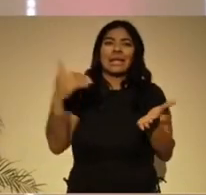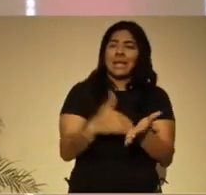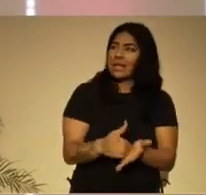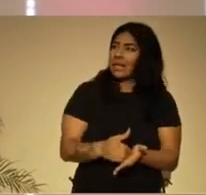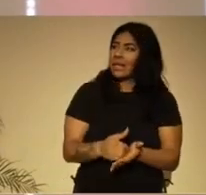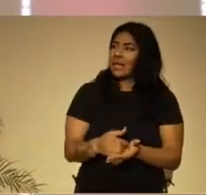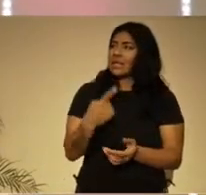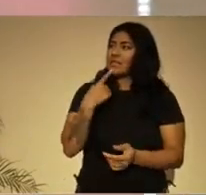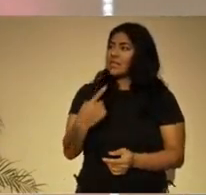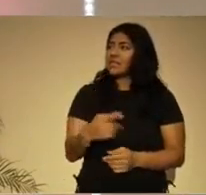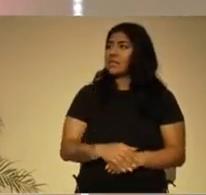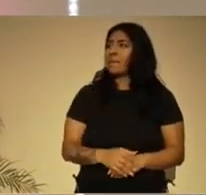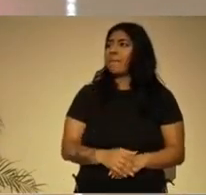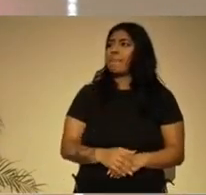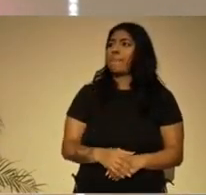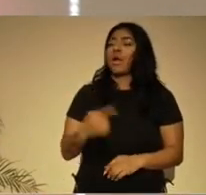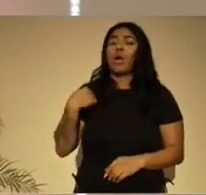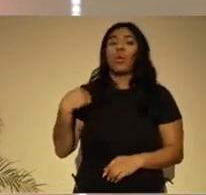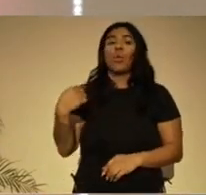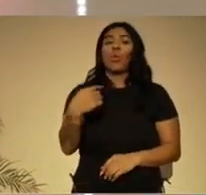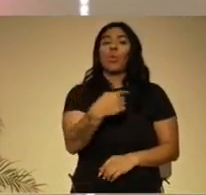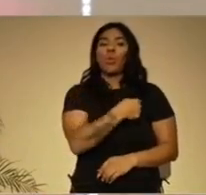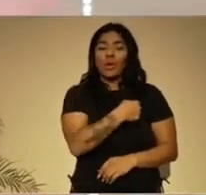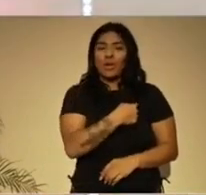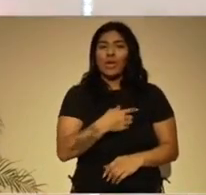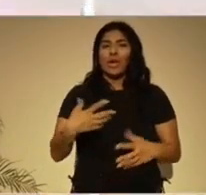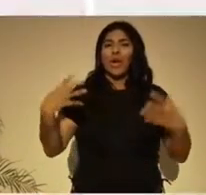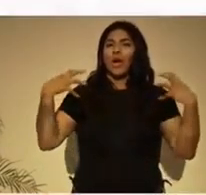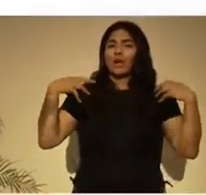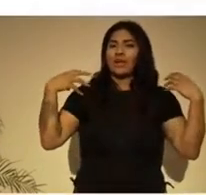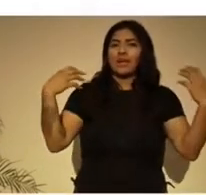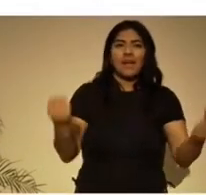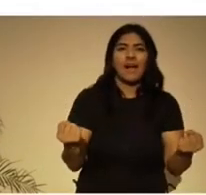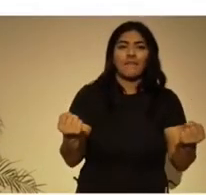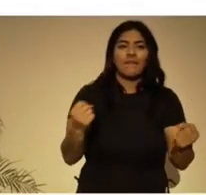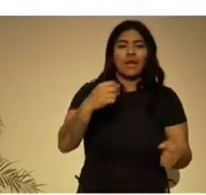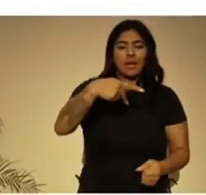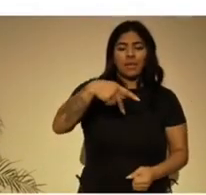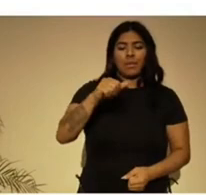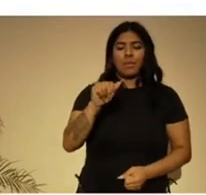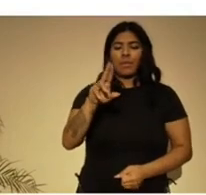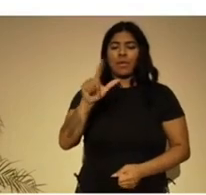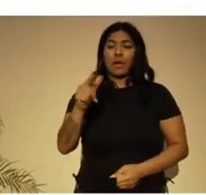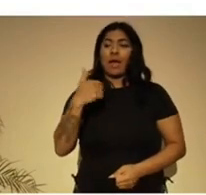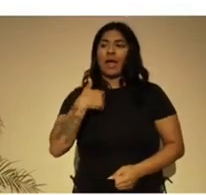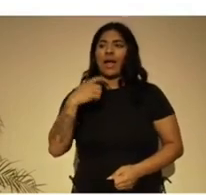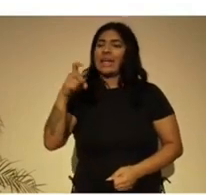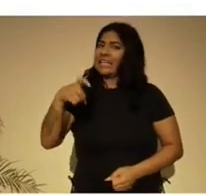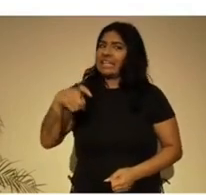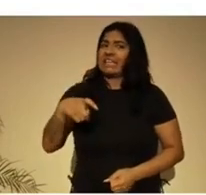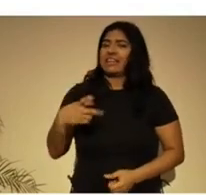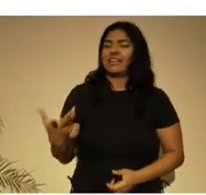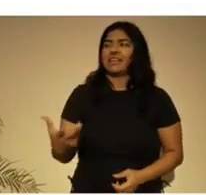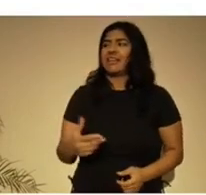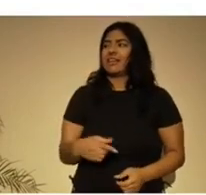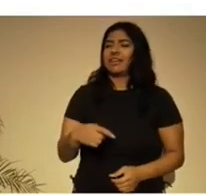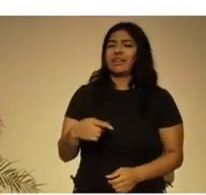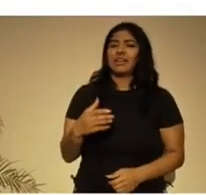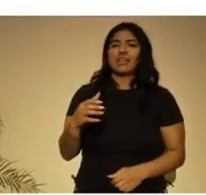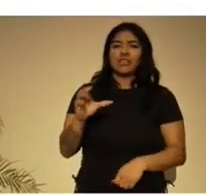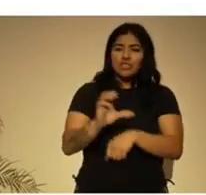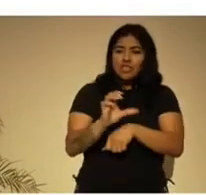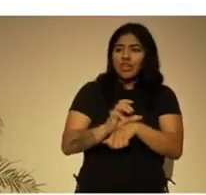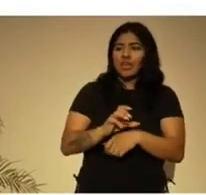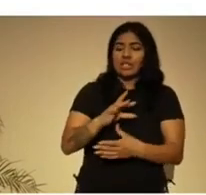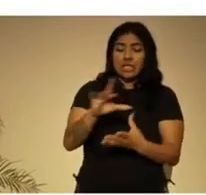starts this verse by saying, we are confident. Paul, this is a confidence I need to get on. Church, this is a confidence,